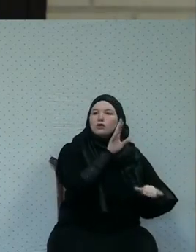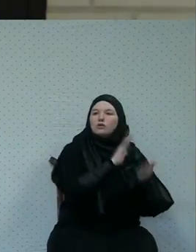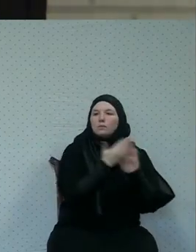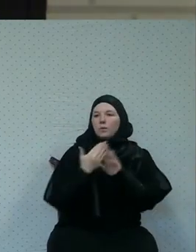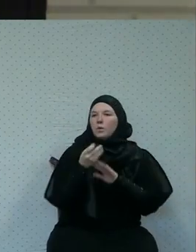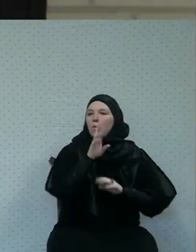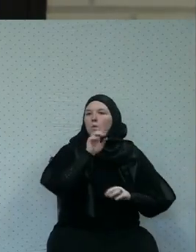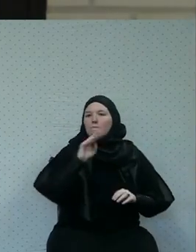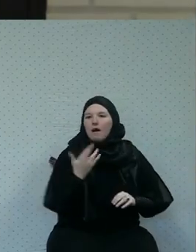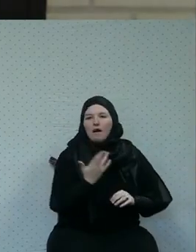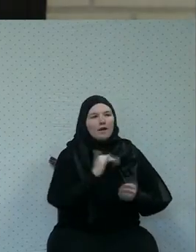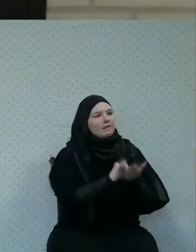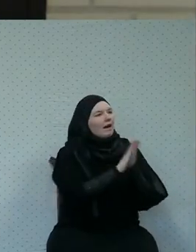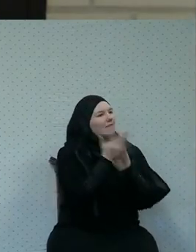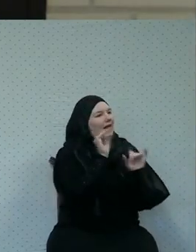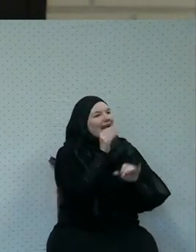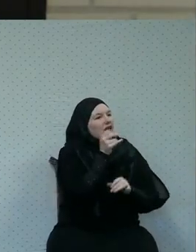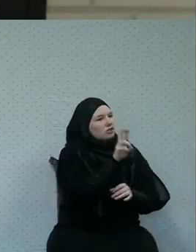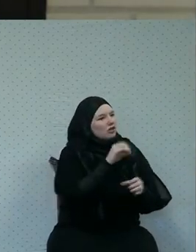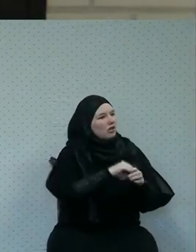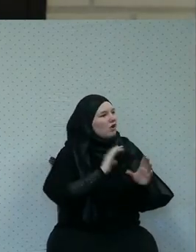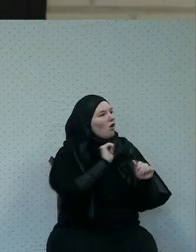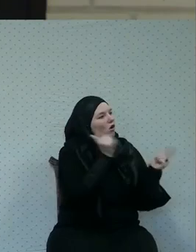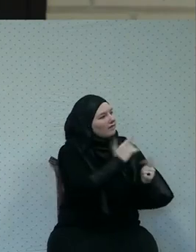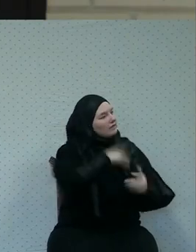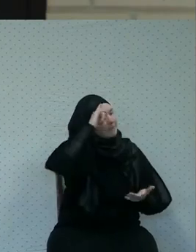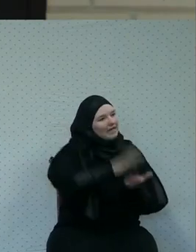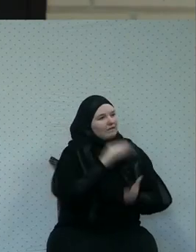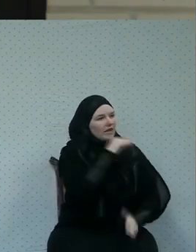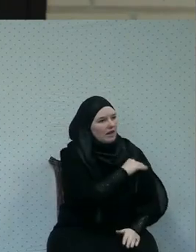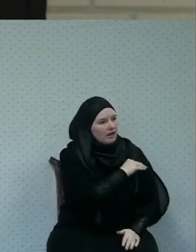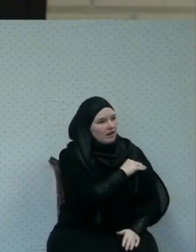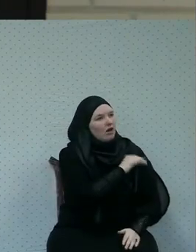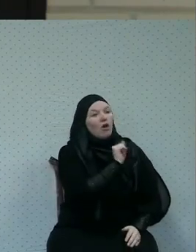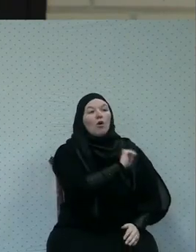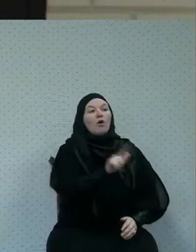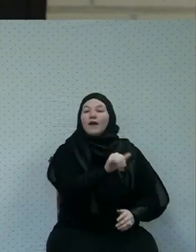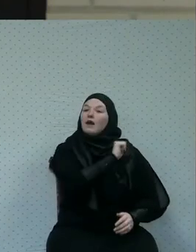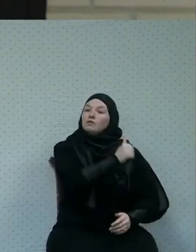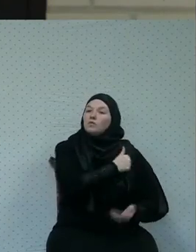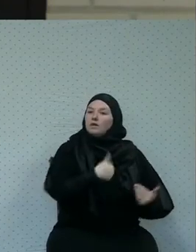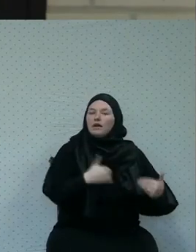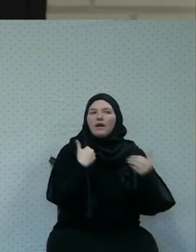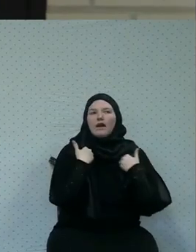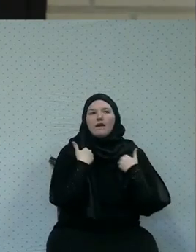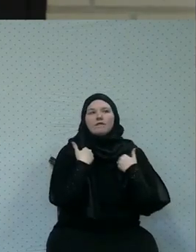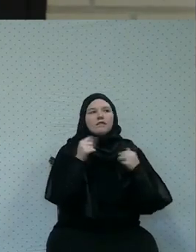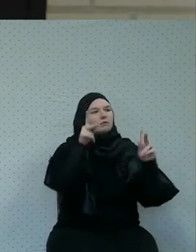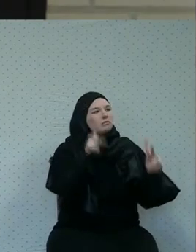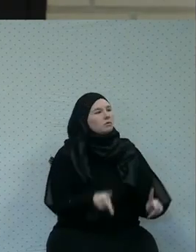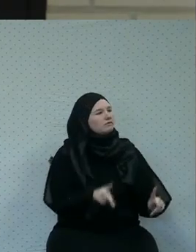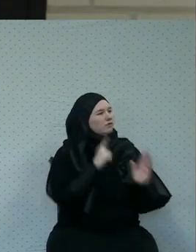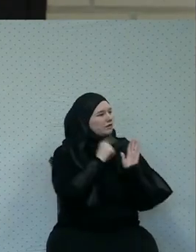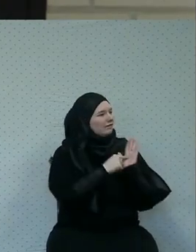this, they are killing us, they are doing... All of those attitudes that we have, it is like a person who is